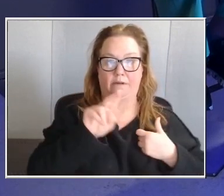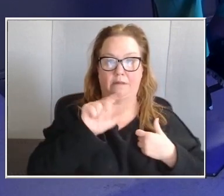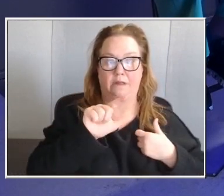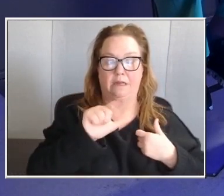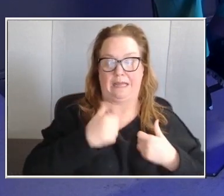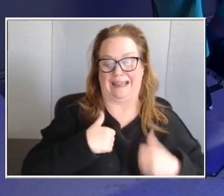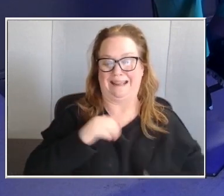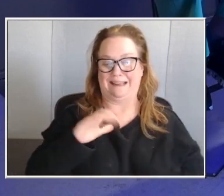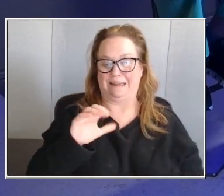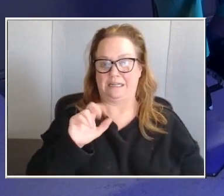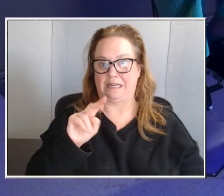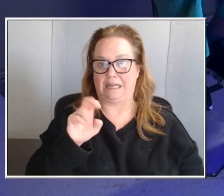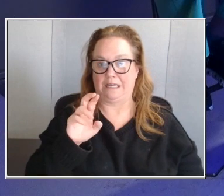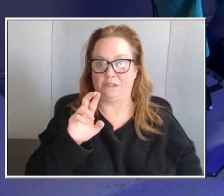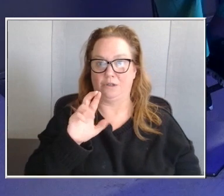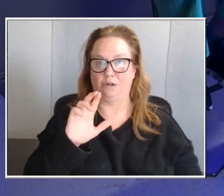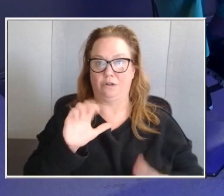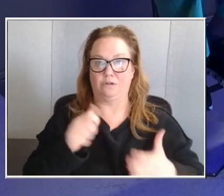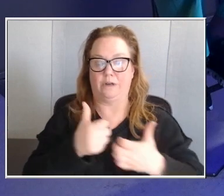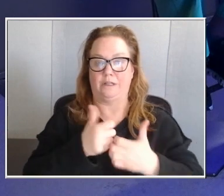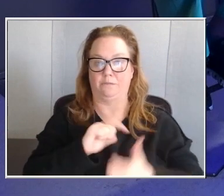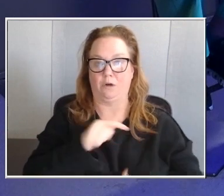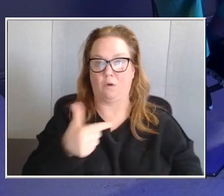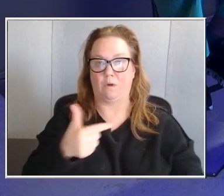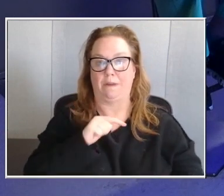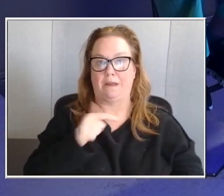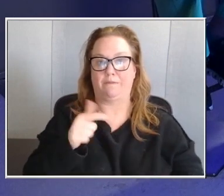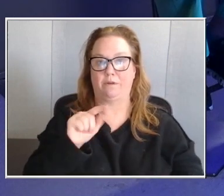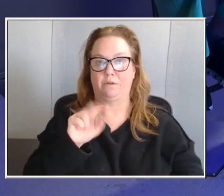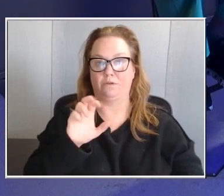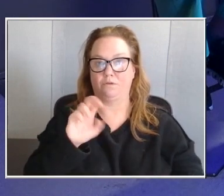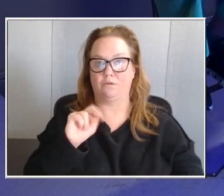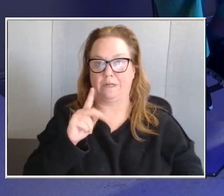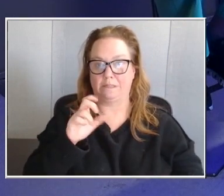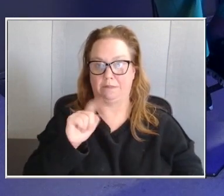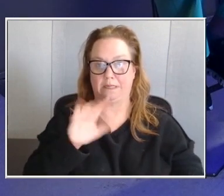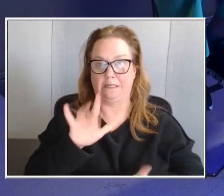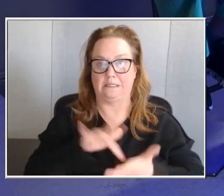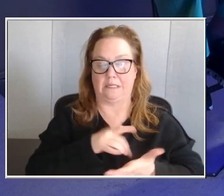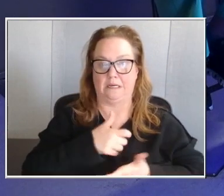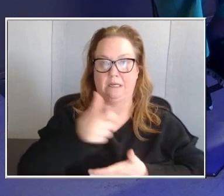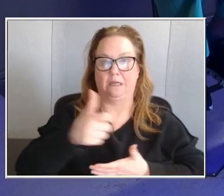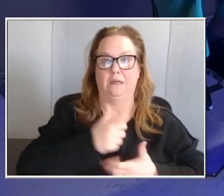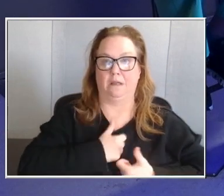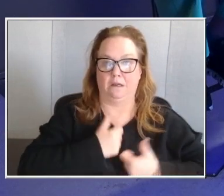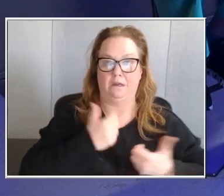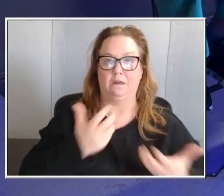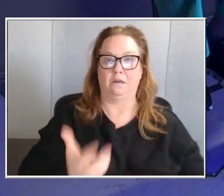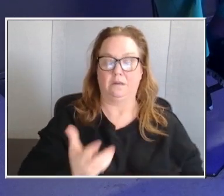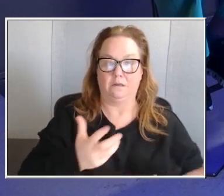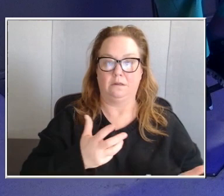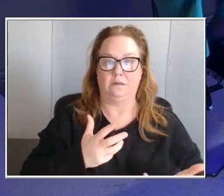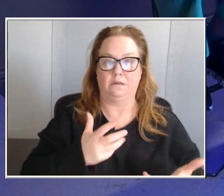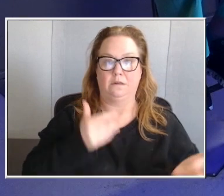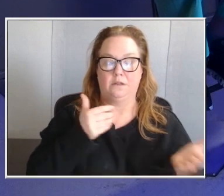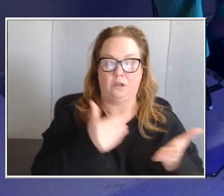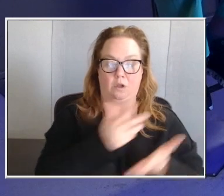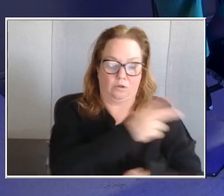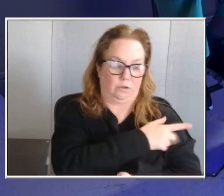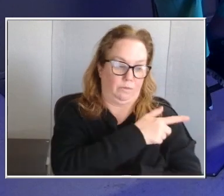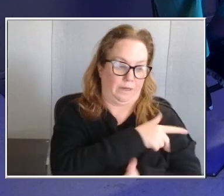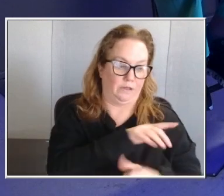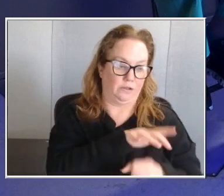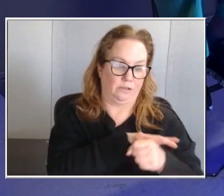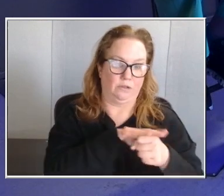But the challenge was going back and forth to the transplant center. That takes a lot out of a patient. So I would think the closer patients are to their